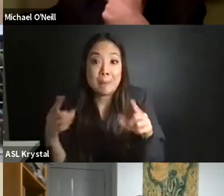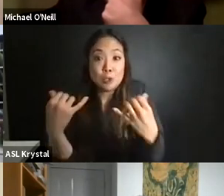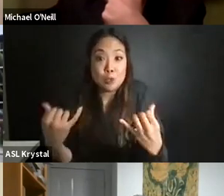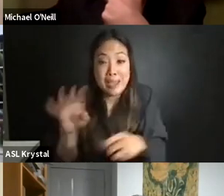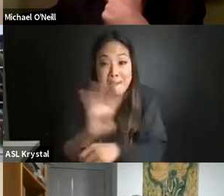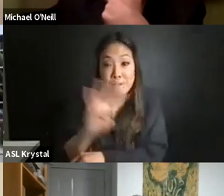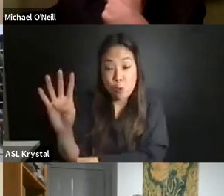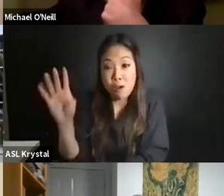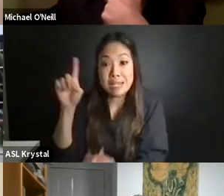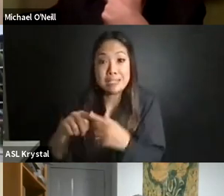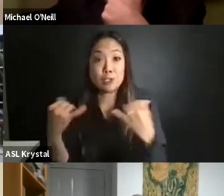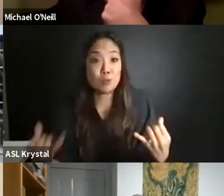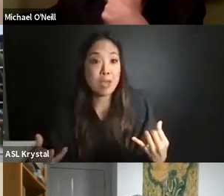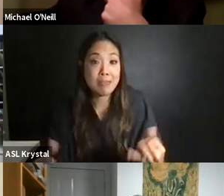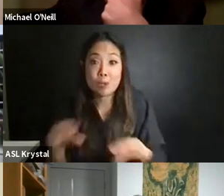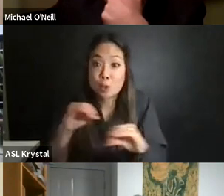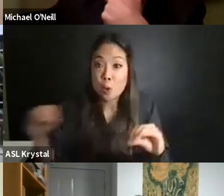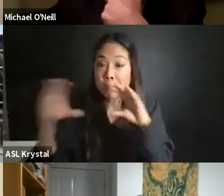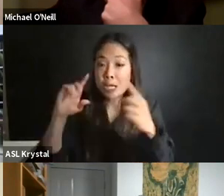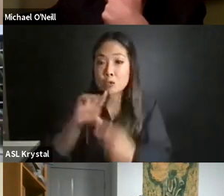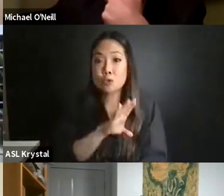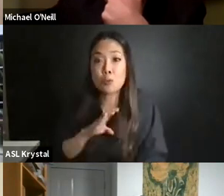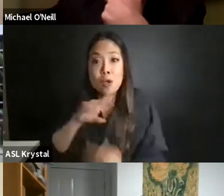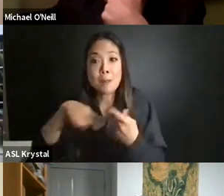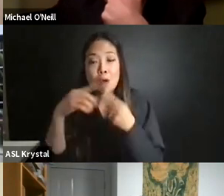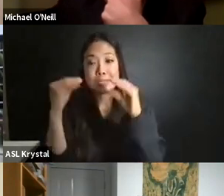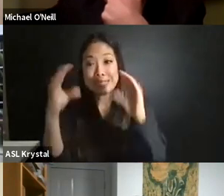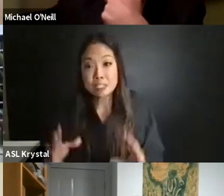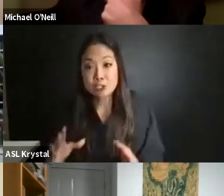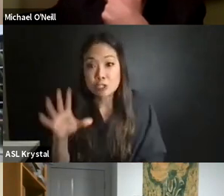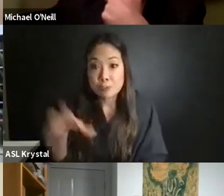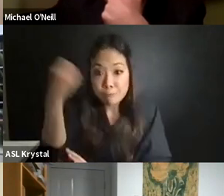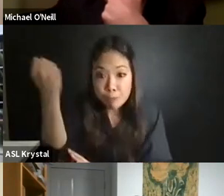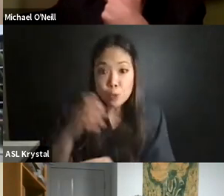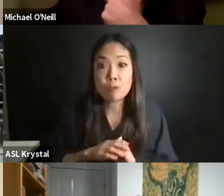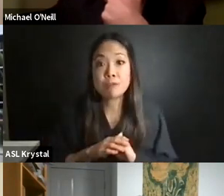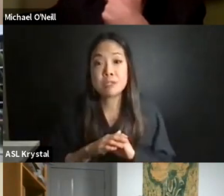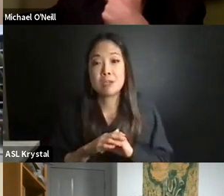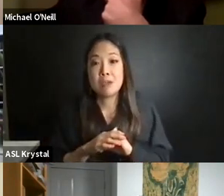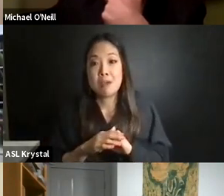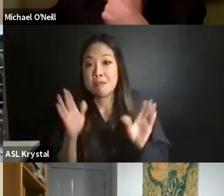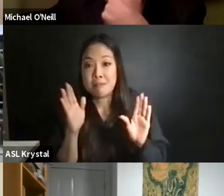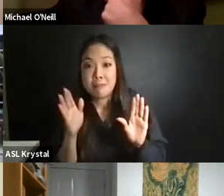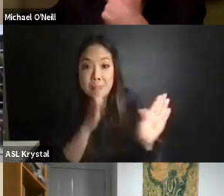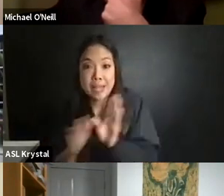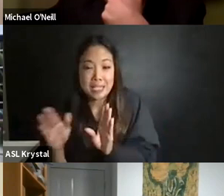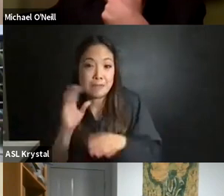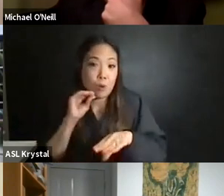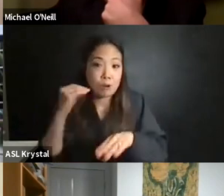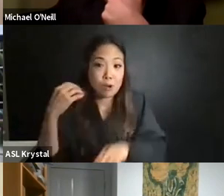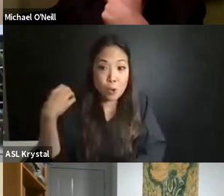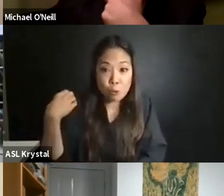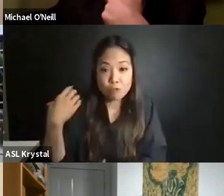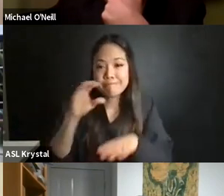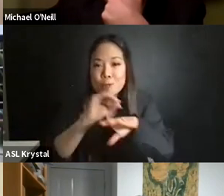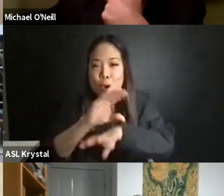district had not communicated to the board about teachers being removed the plans for learning coaches to cover classes nor had been updated or consulted in over